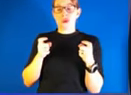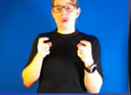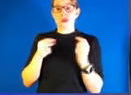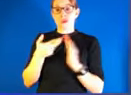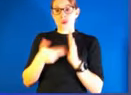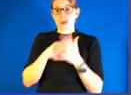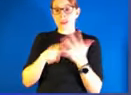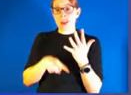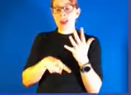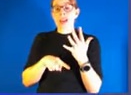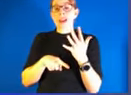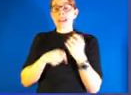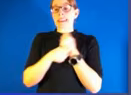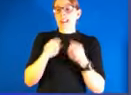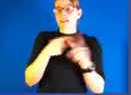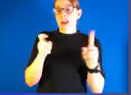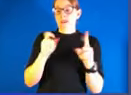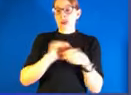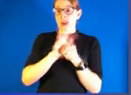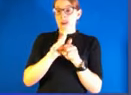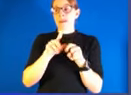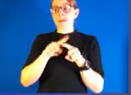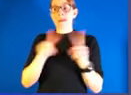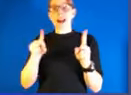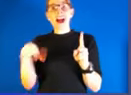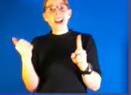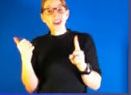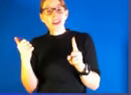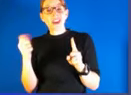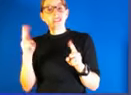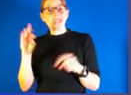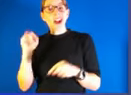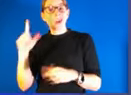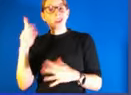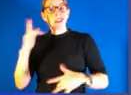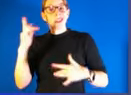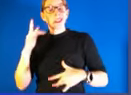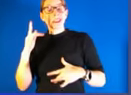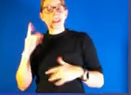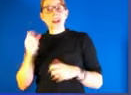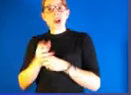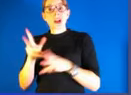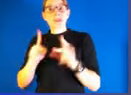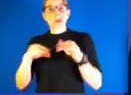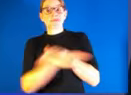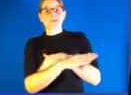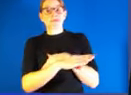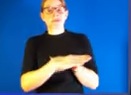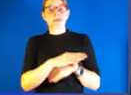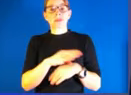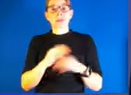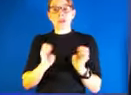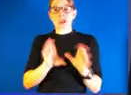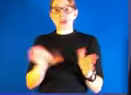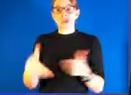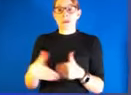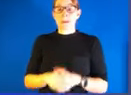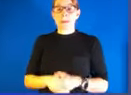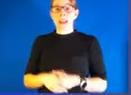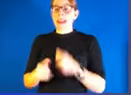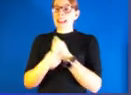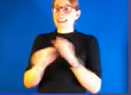COVID, but all kinds of viral illnesses that bring people into the emergency department. So above being safe on the ice and